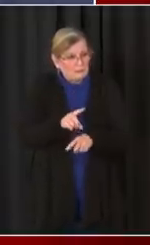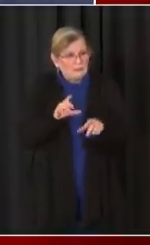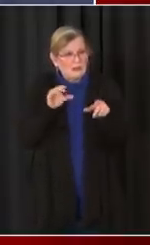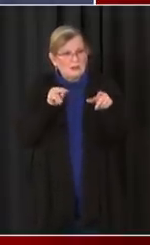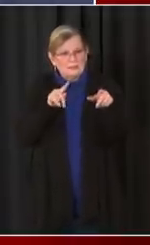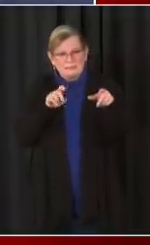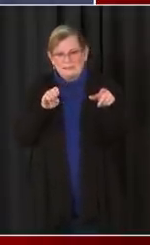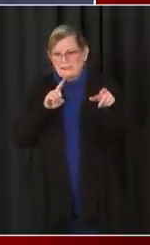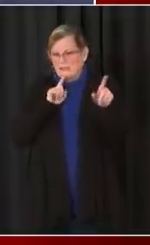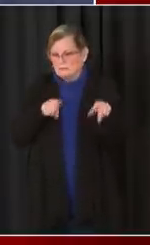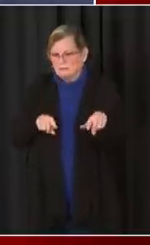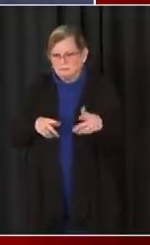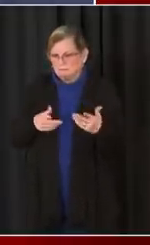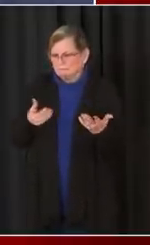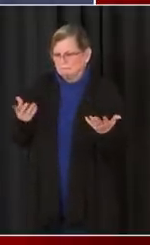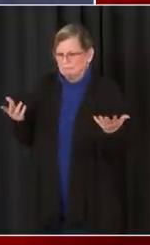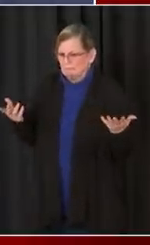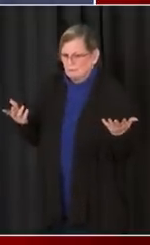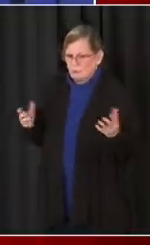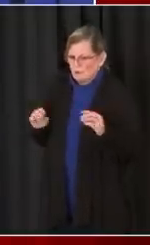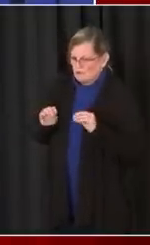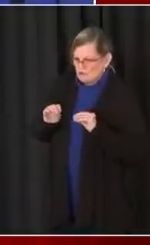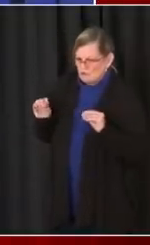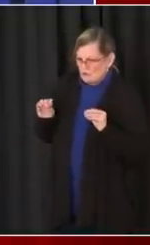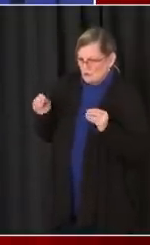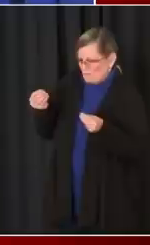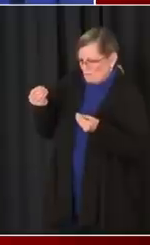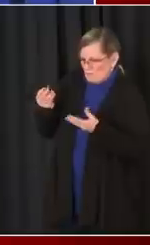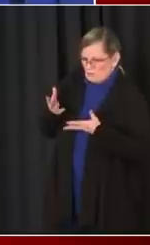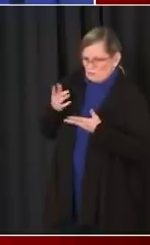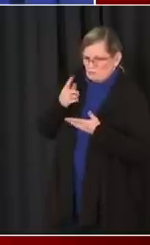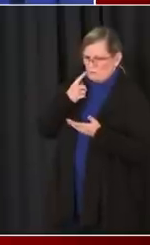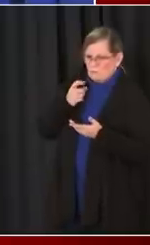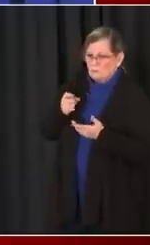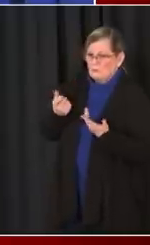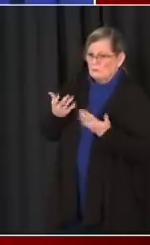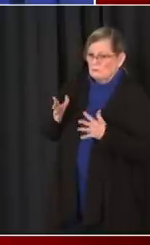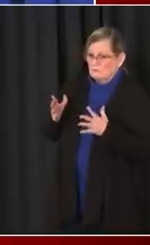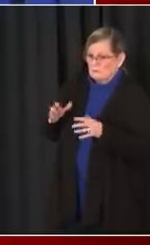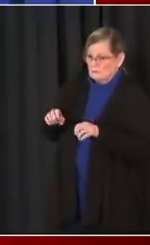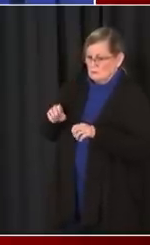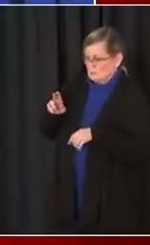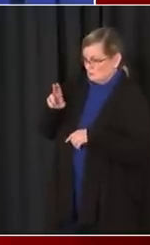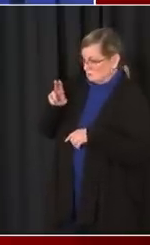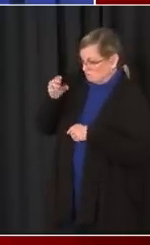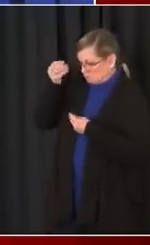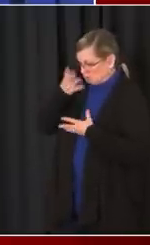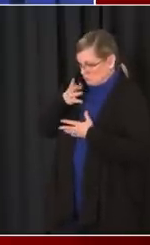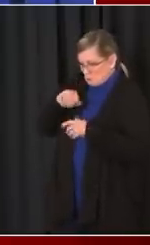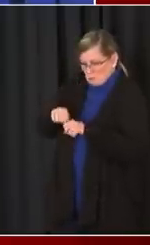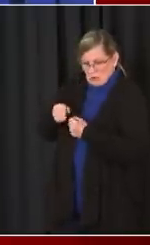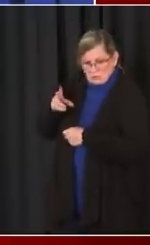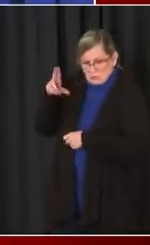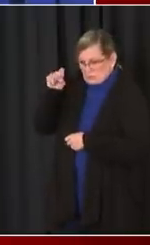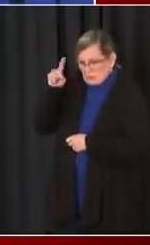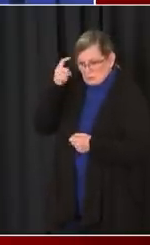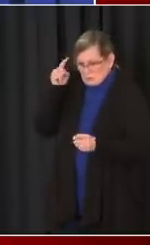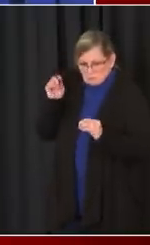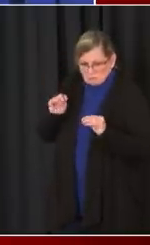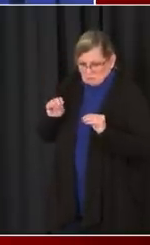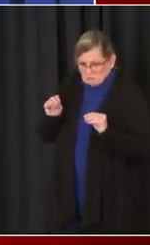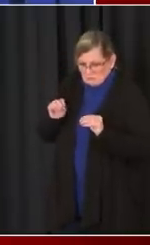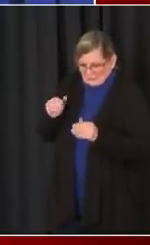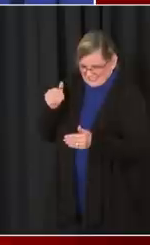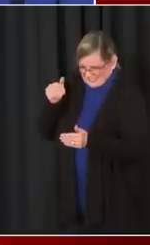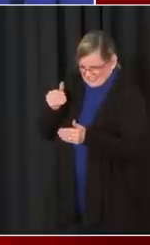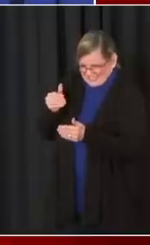There was no intelligence that suggested there would be a breach of the U.S. Capitol. The intelligence leading